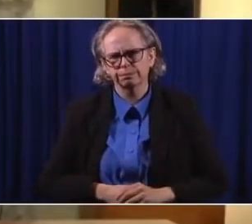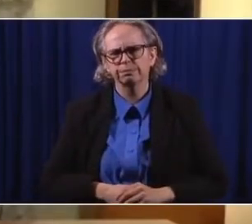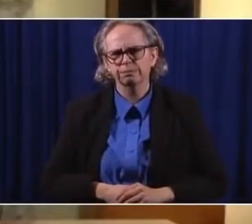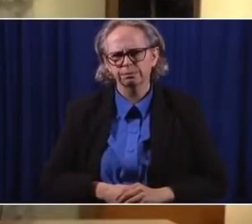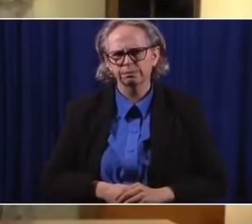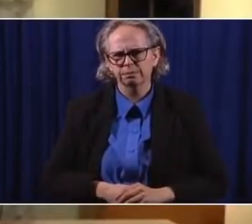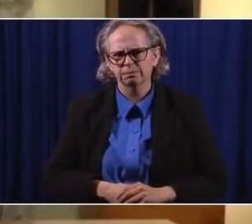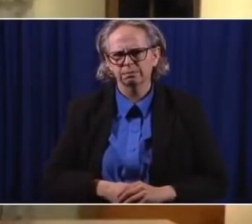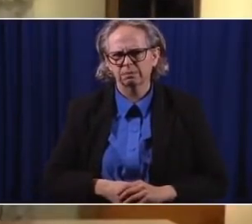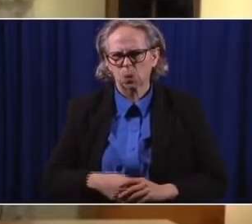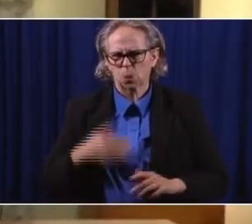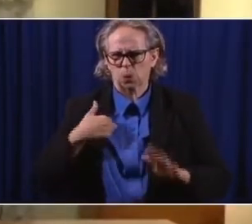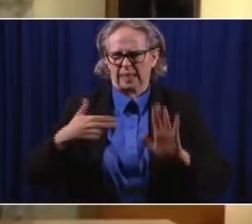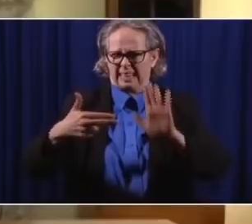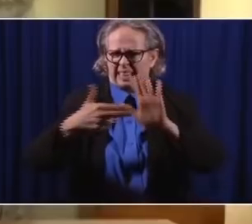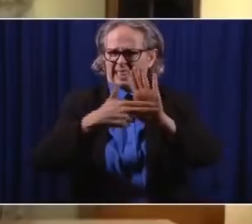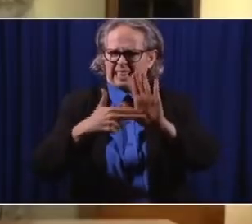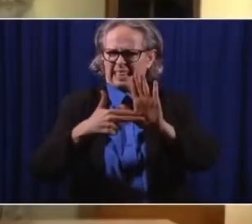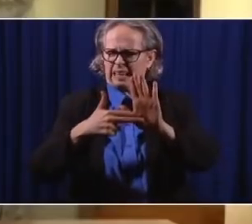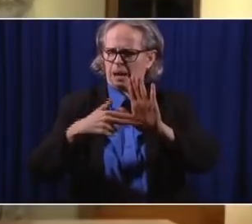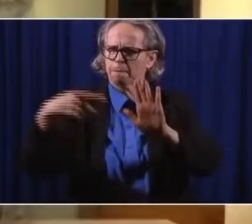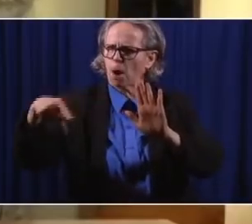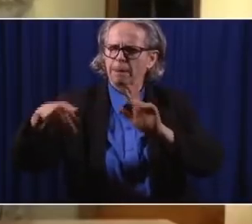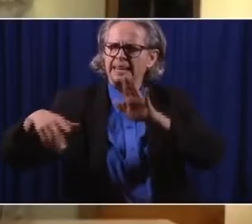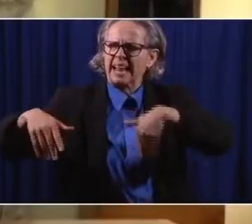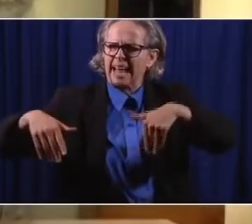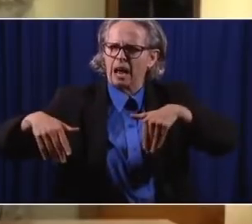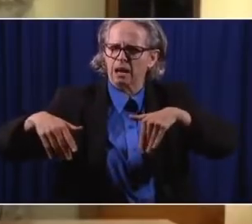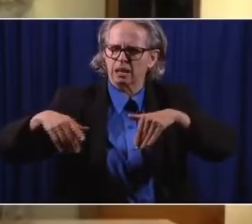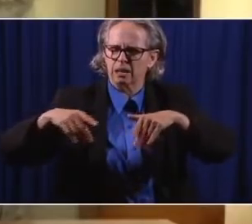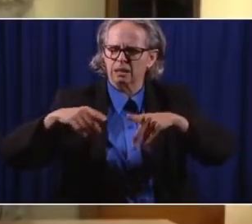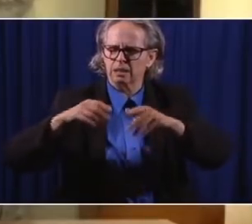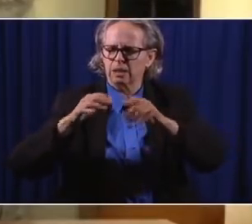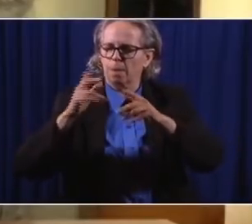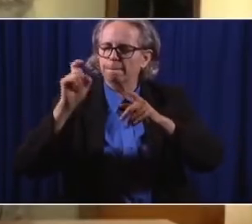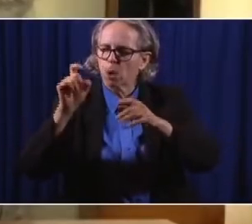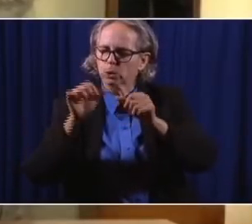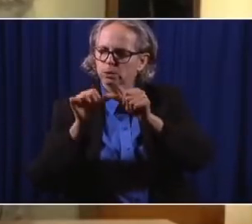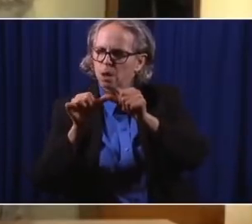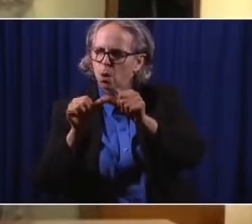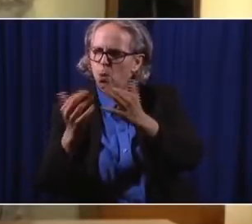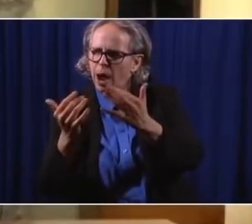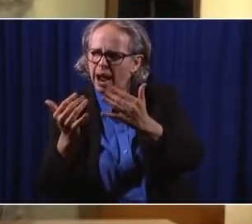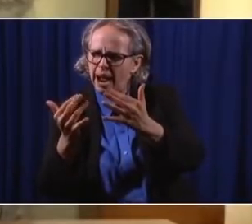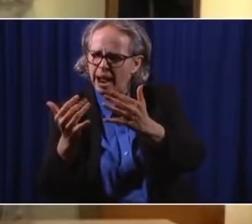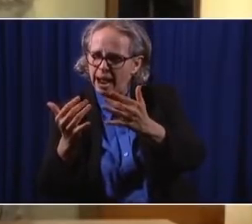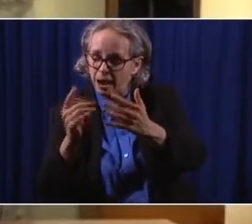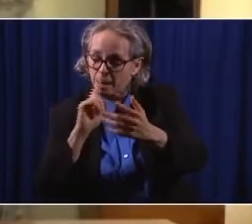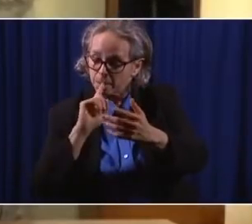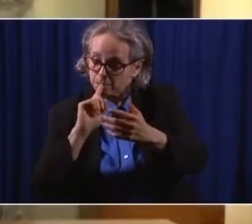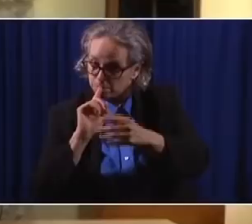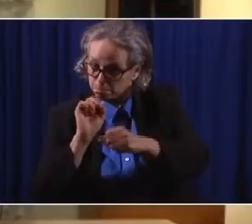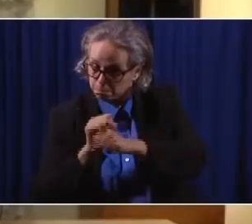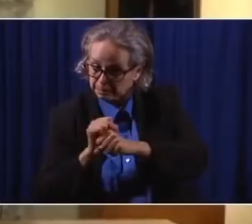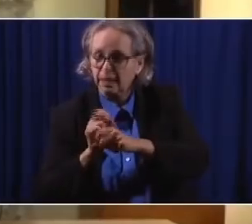purple until they've done it for 2 weeks straight. So we don't know if they're going to turn to purple or not. We'll have to see what